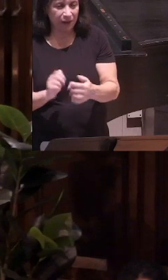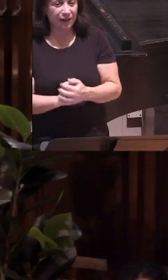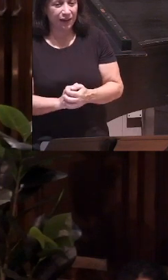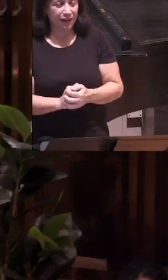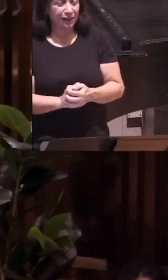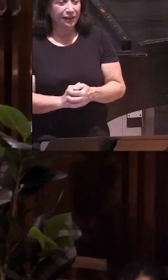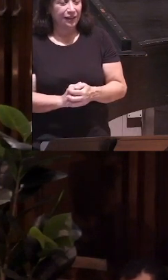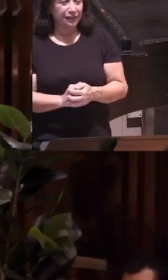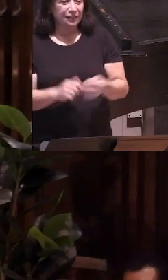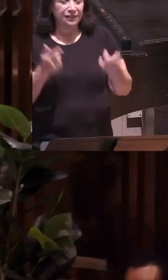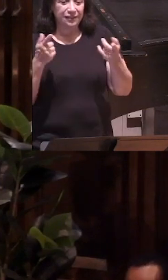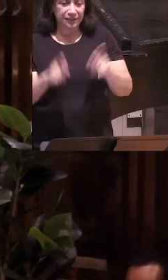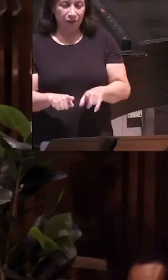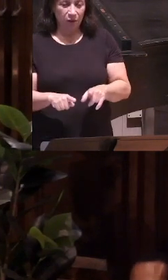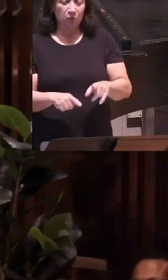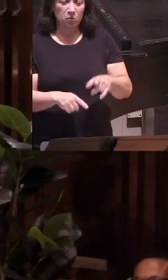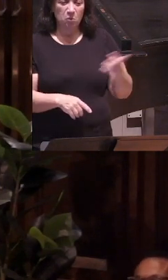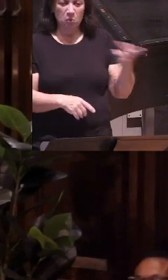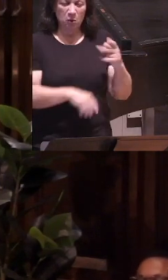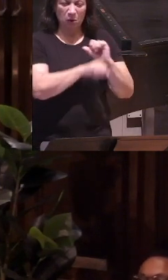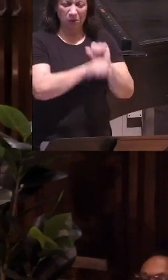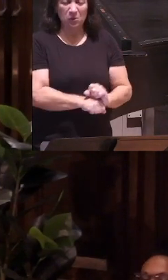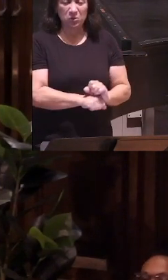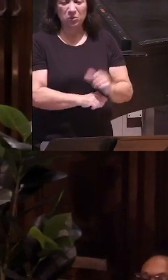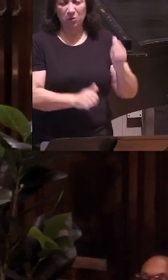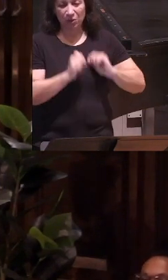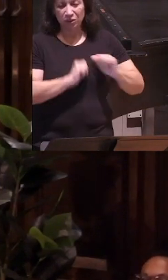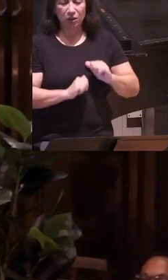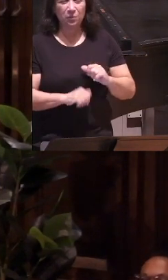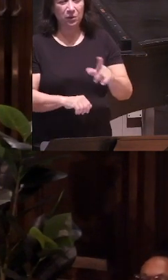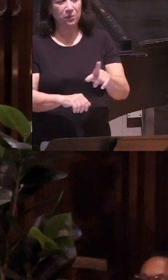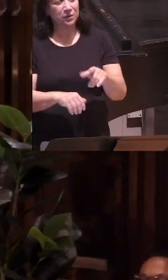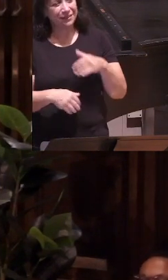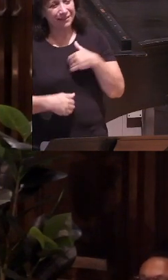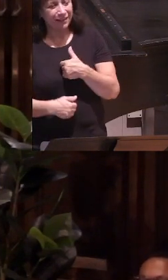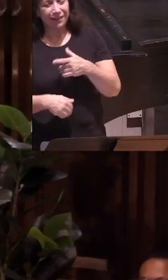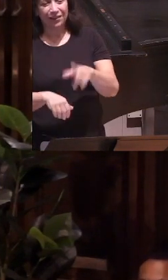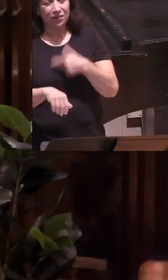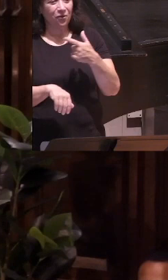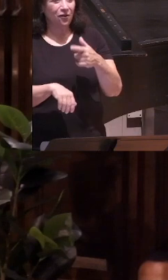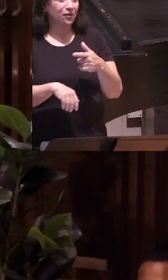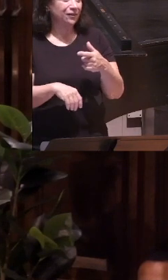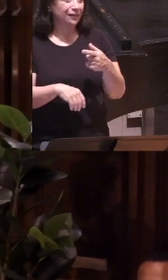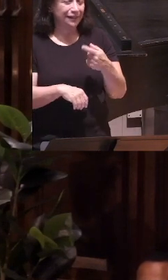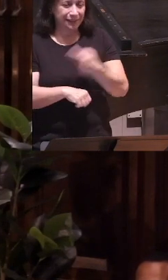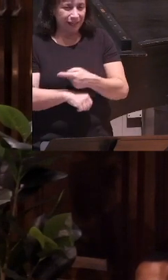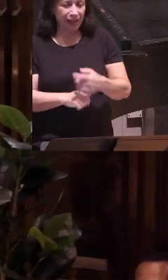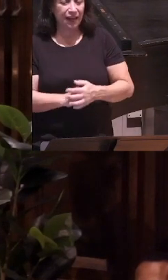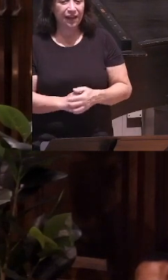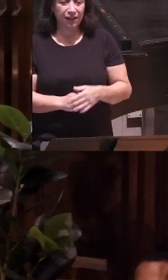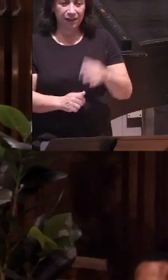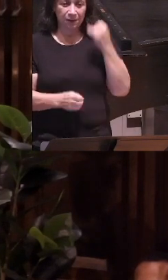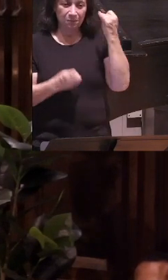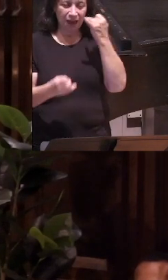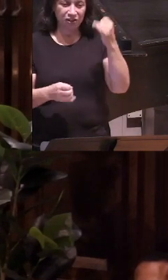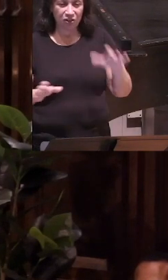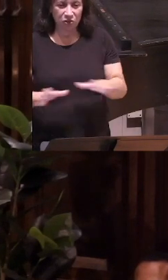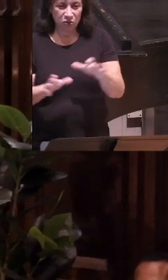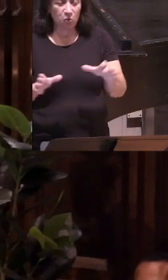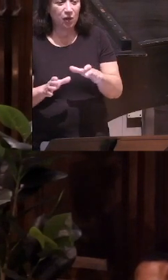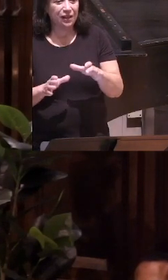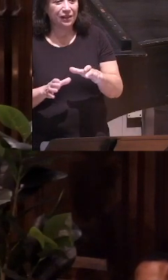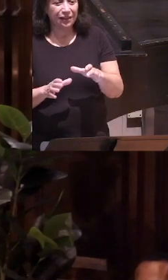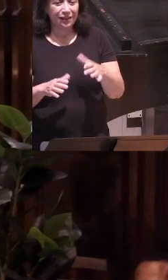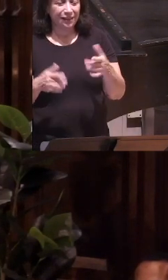rundown. So it was a long evening, and the airmen had been up all day. Now imagine you're doing an event for four